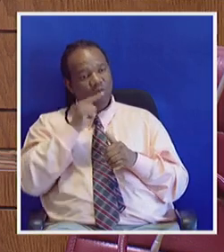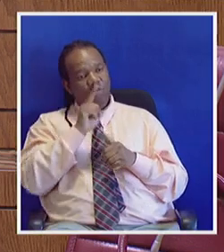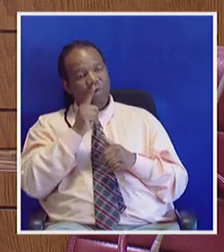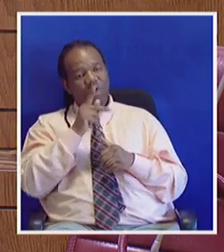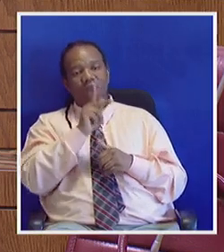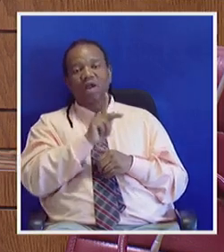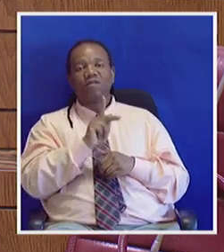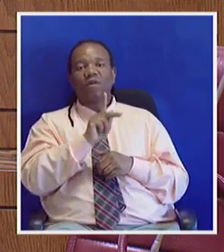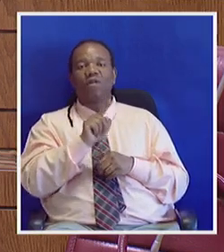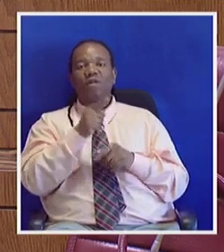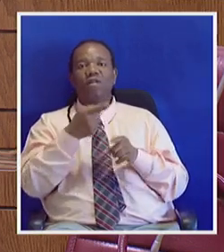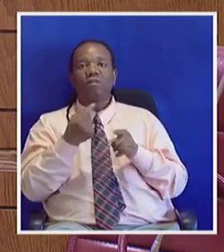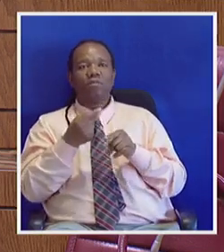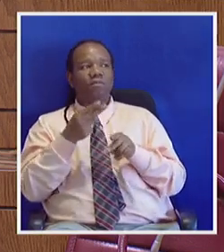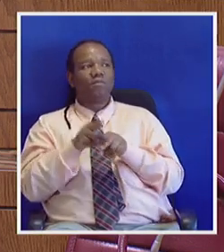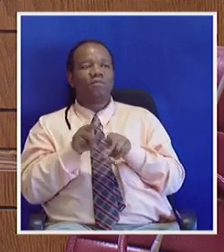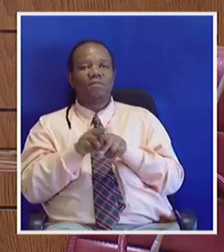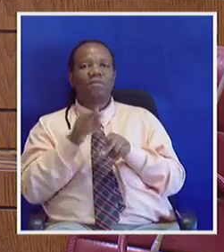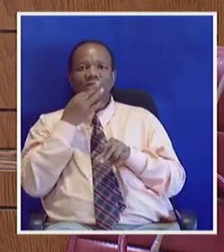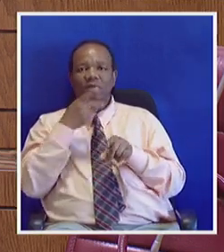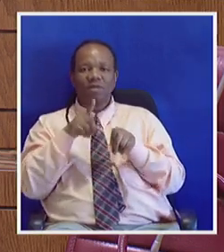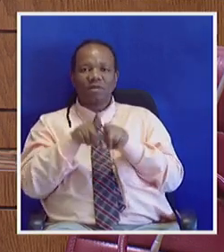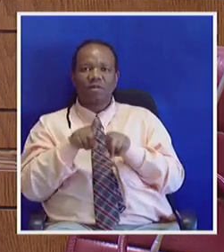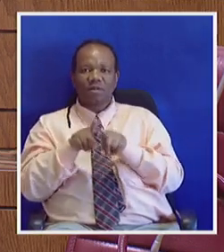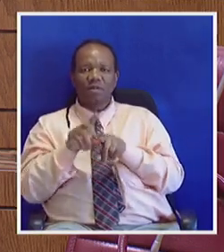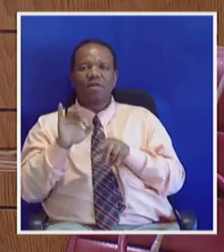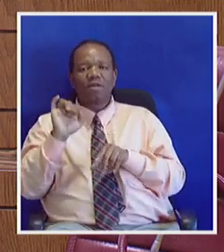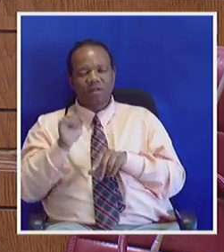tswa ena nnete mo nakong e setlang e fedisa pelo.